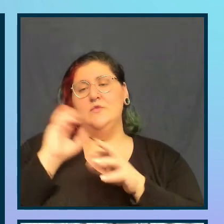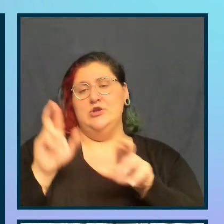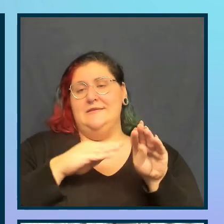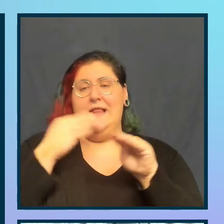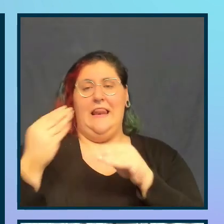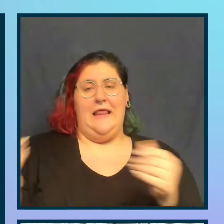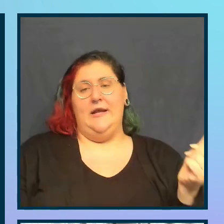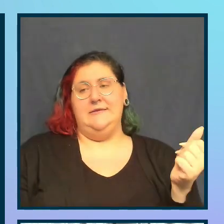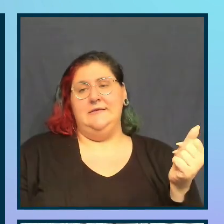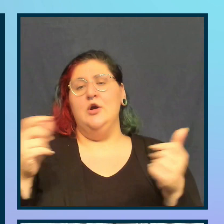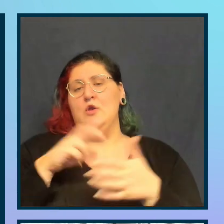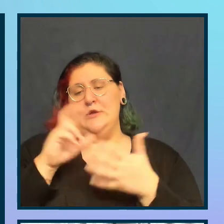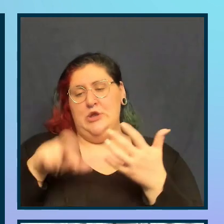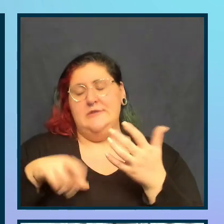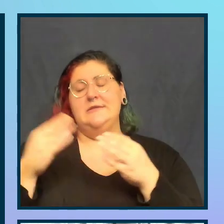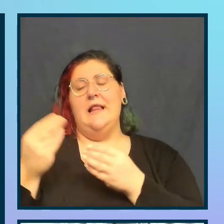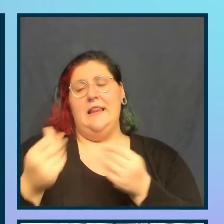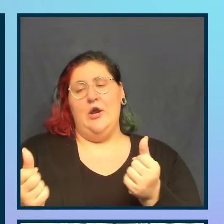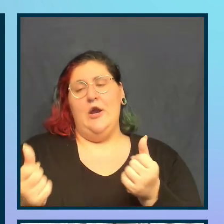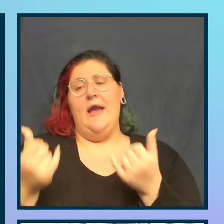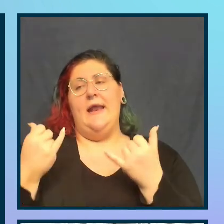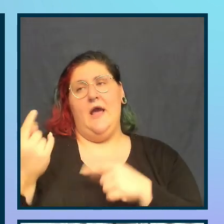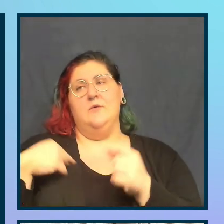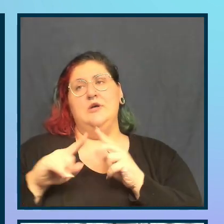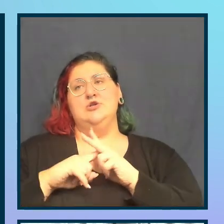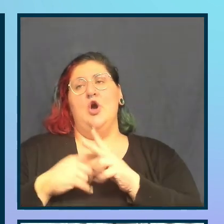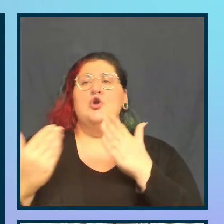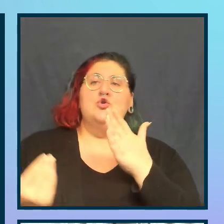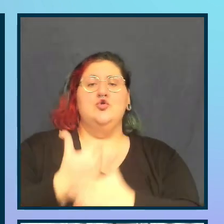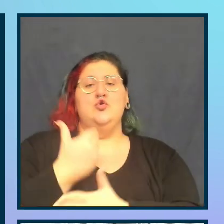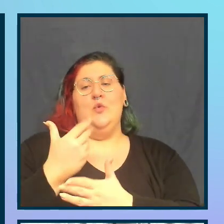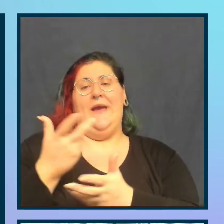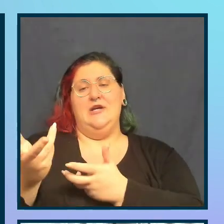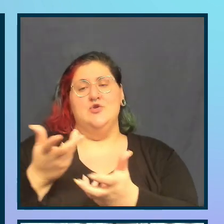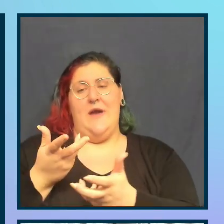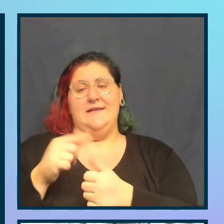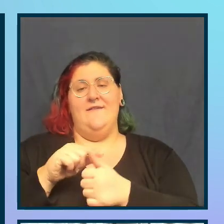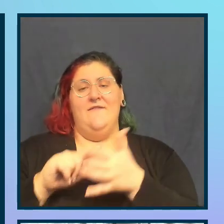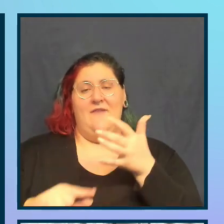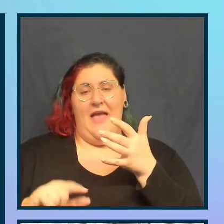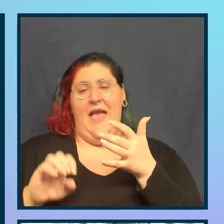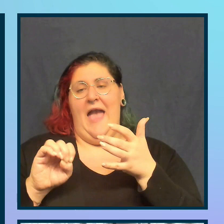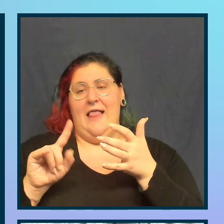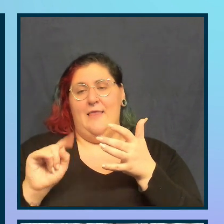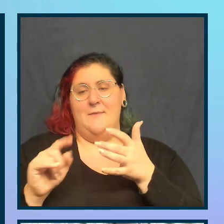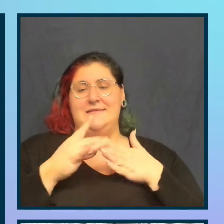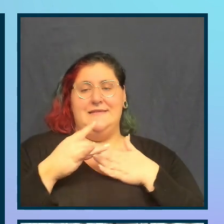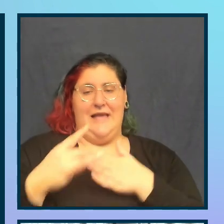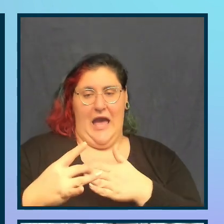interactive elements guide. So again, I'm going to run back to the same steps that I did before to actually validate that I fixed those issues.